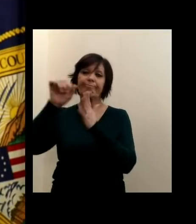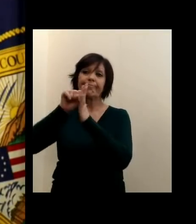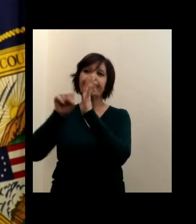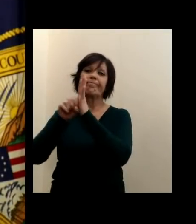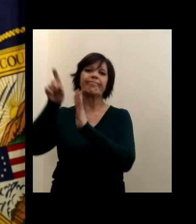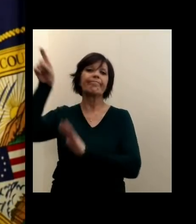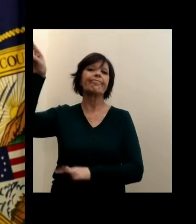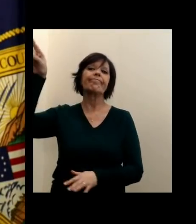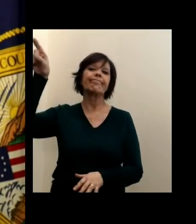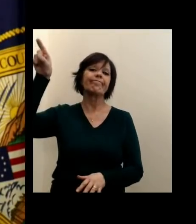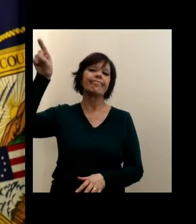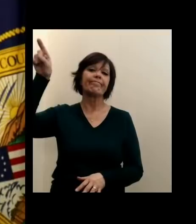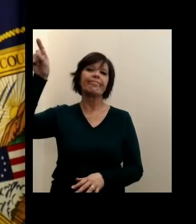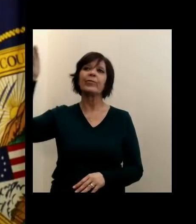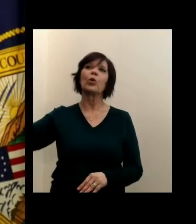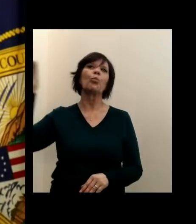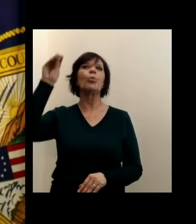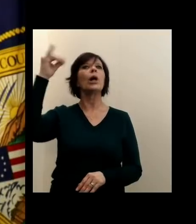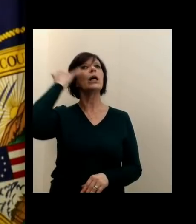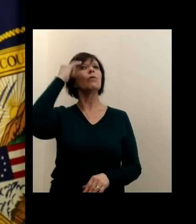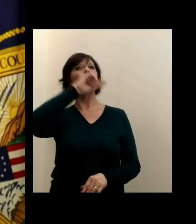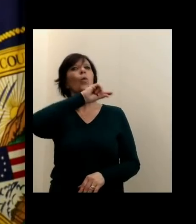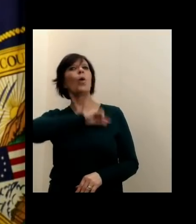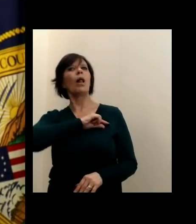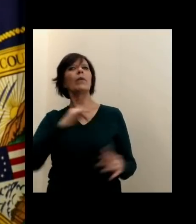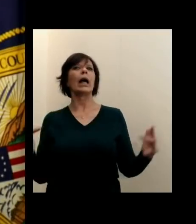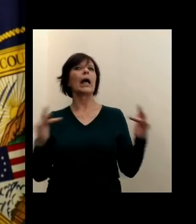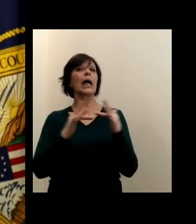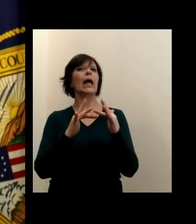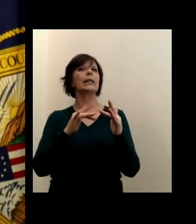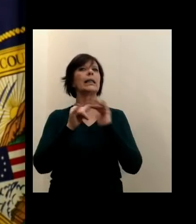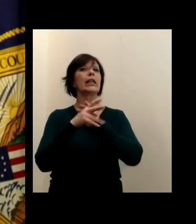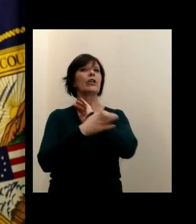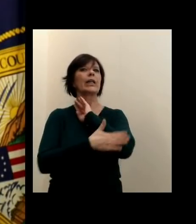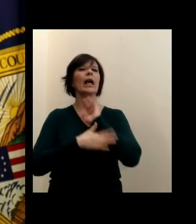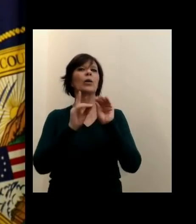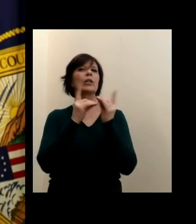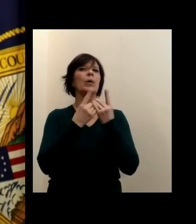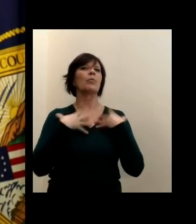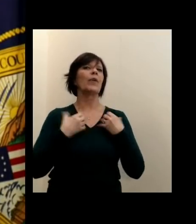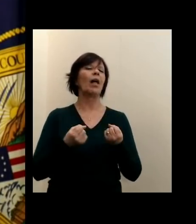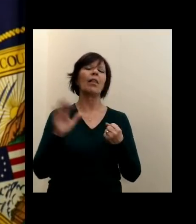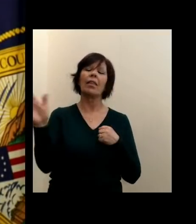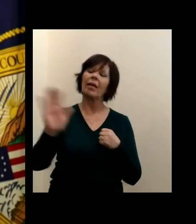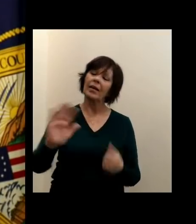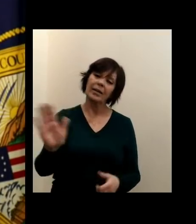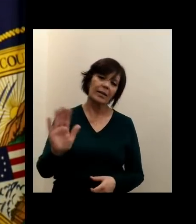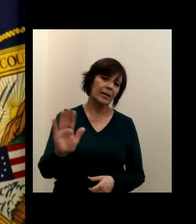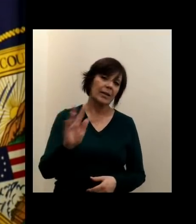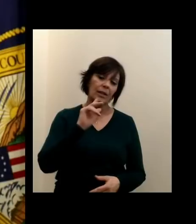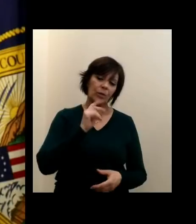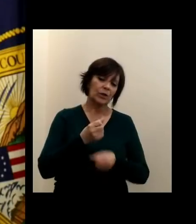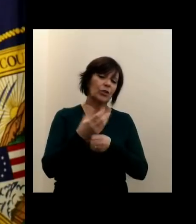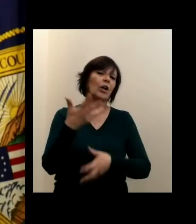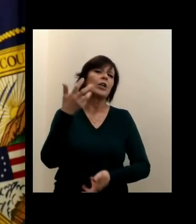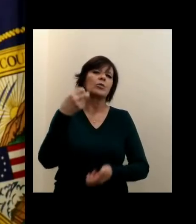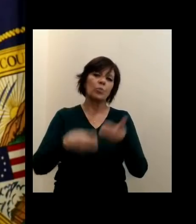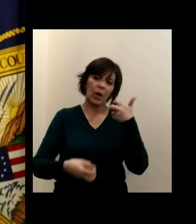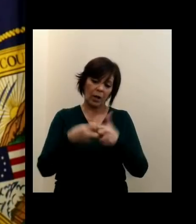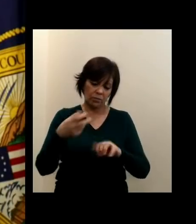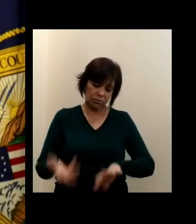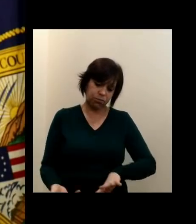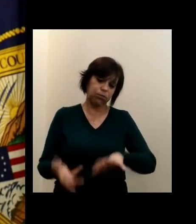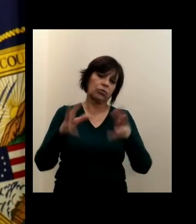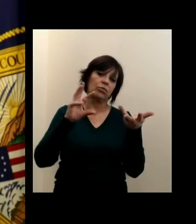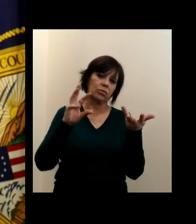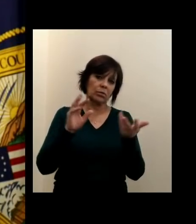on its site, if you qualified, to contact the Erie County Department of Health. And that caused a lot of problems with our Erie County